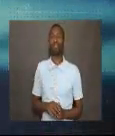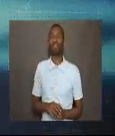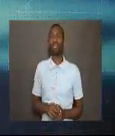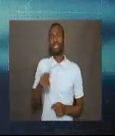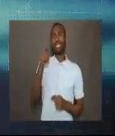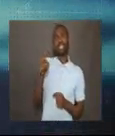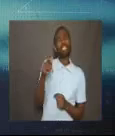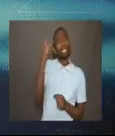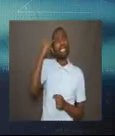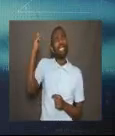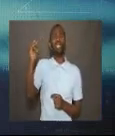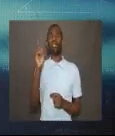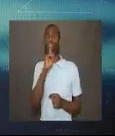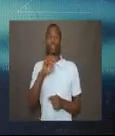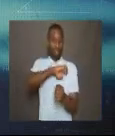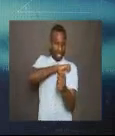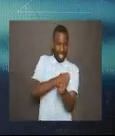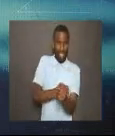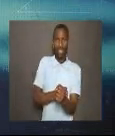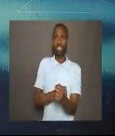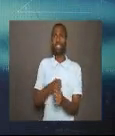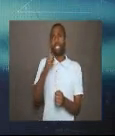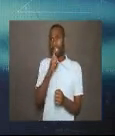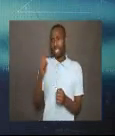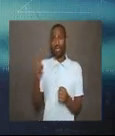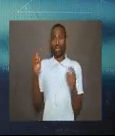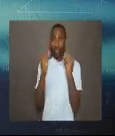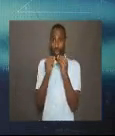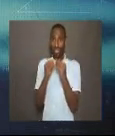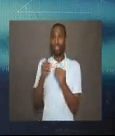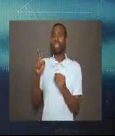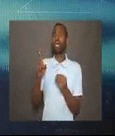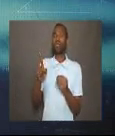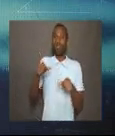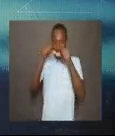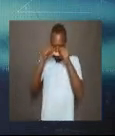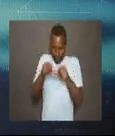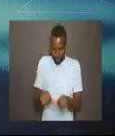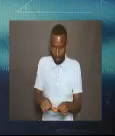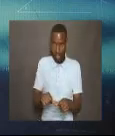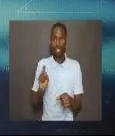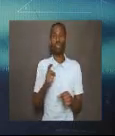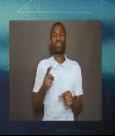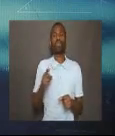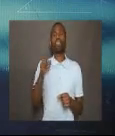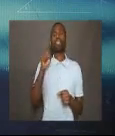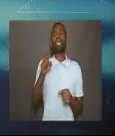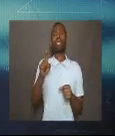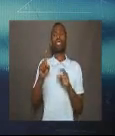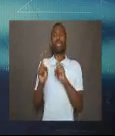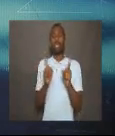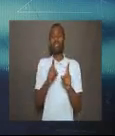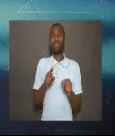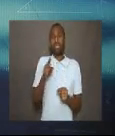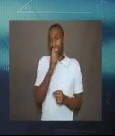The idea that energy as a quantity is conserved whenever any process